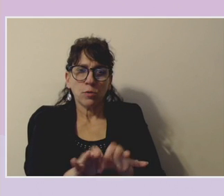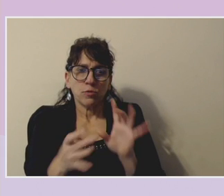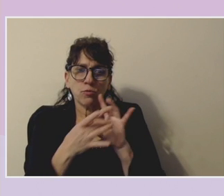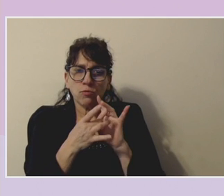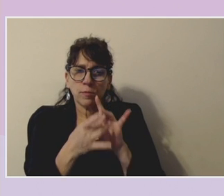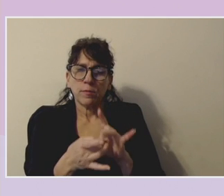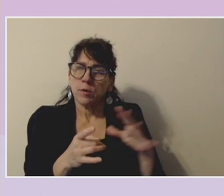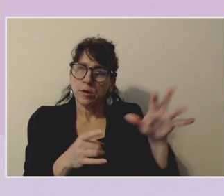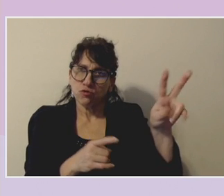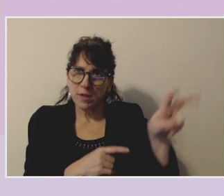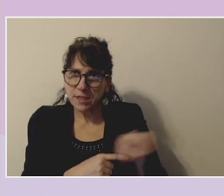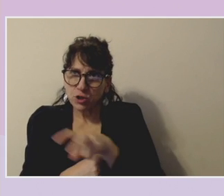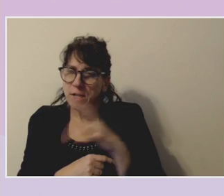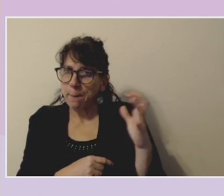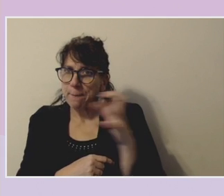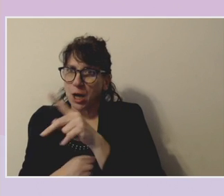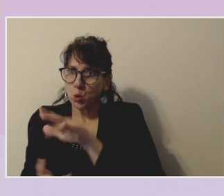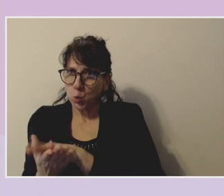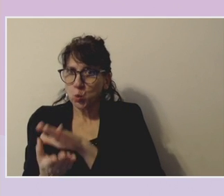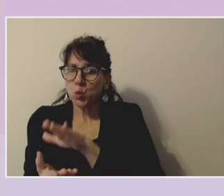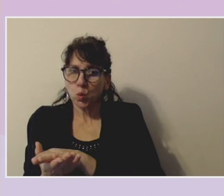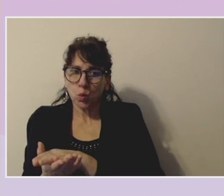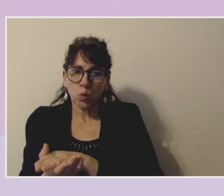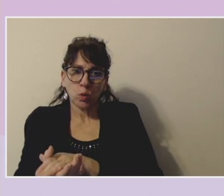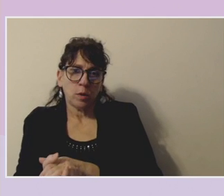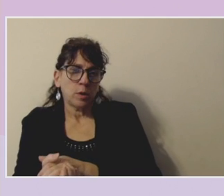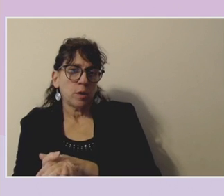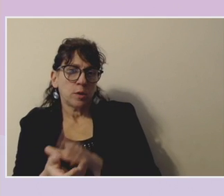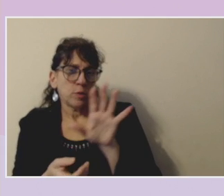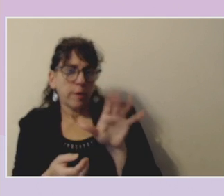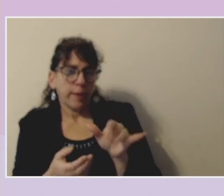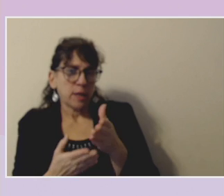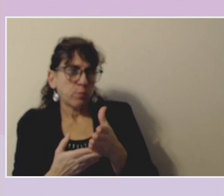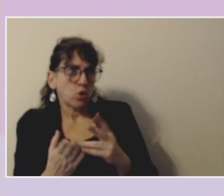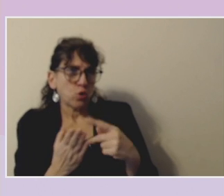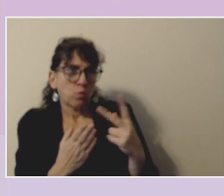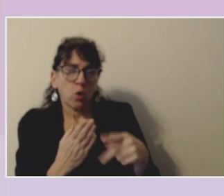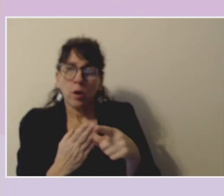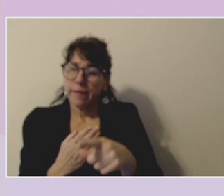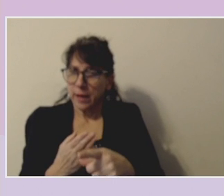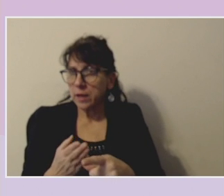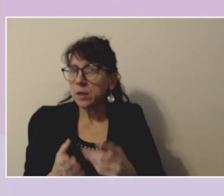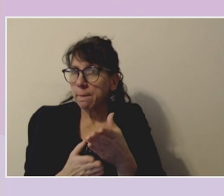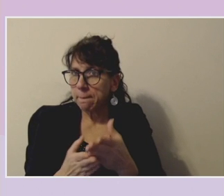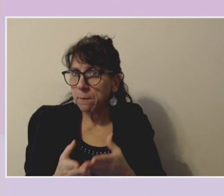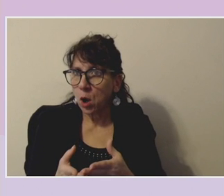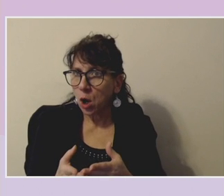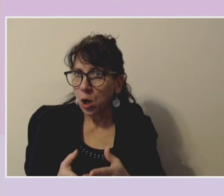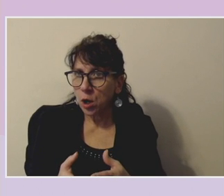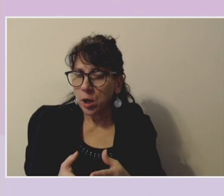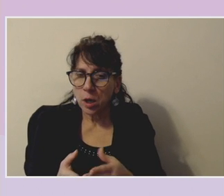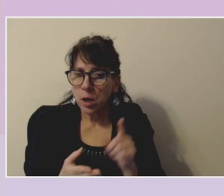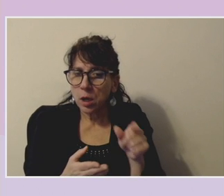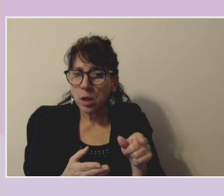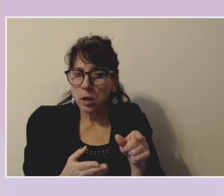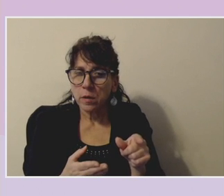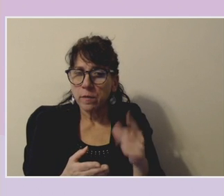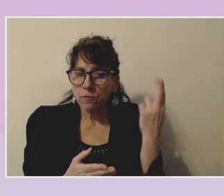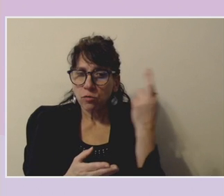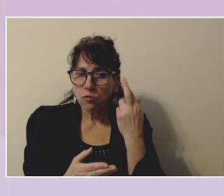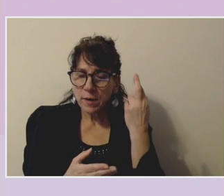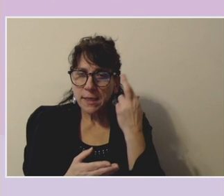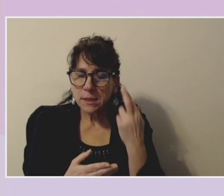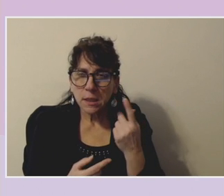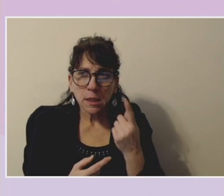after they go to a partial program if they've been in crisis. So that's... And that's part of the deal. Well, I would say, I guess deal is that they have that transition